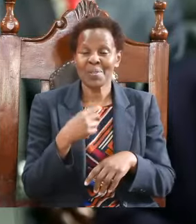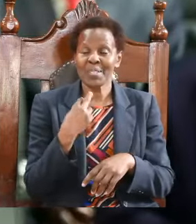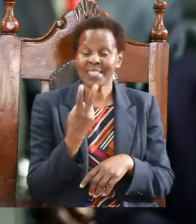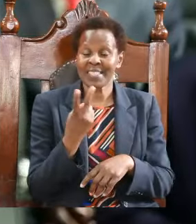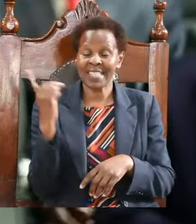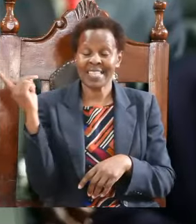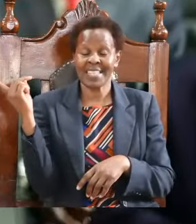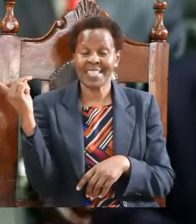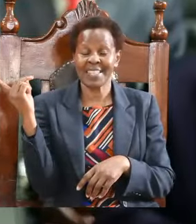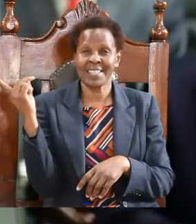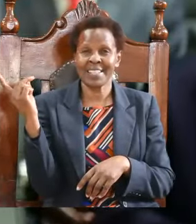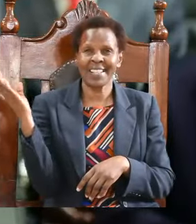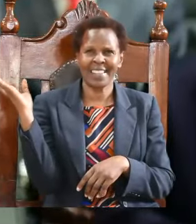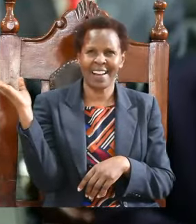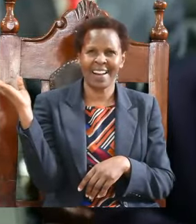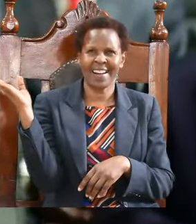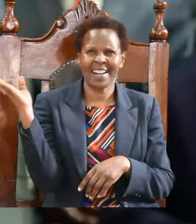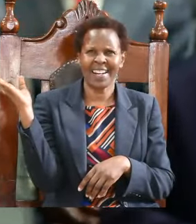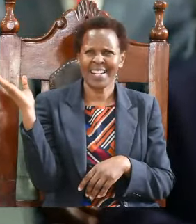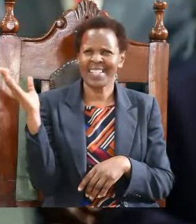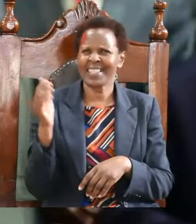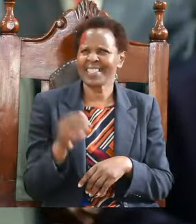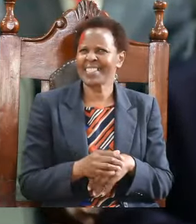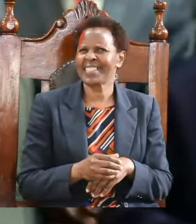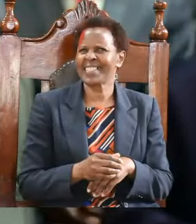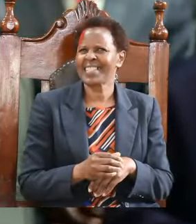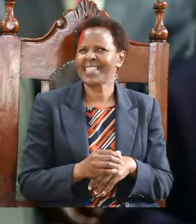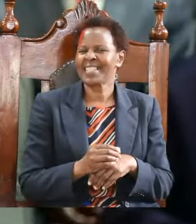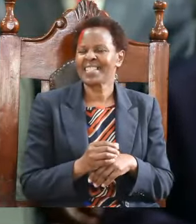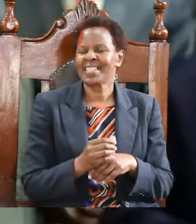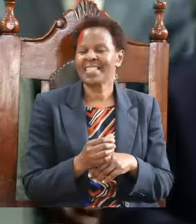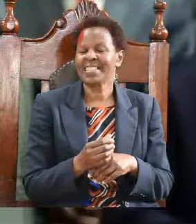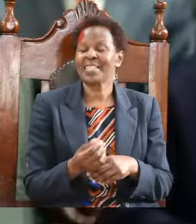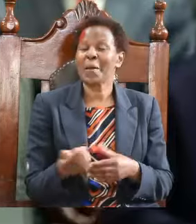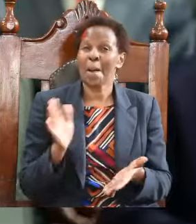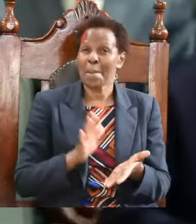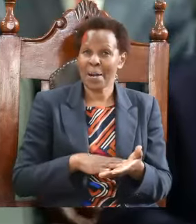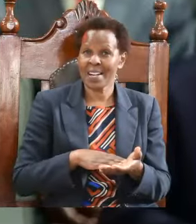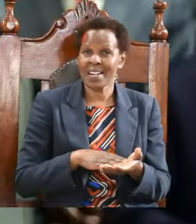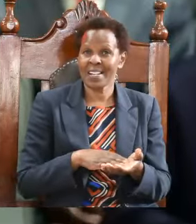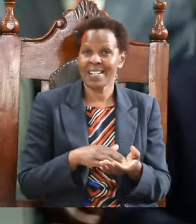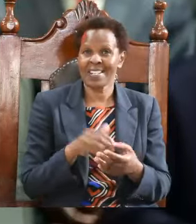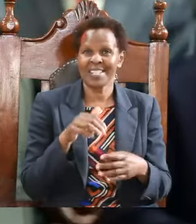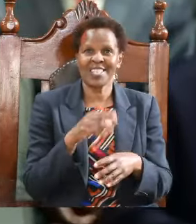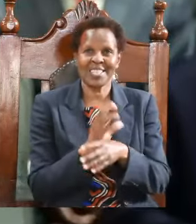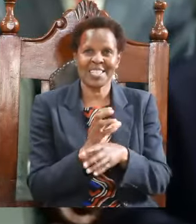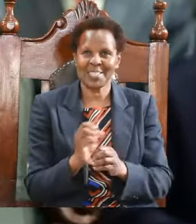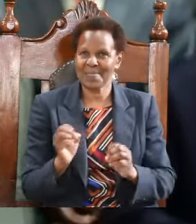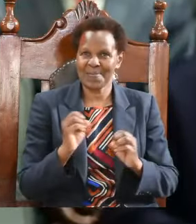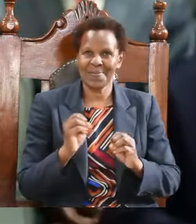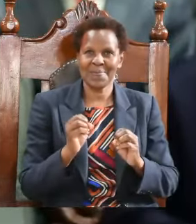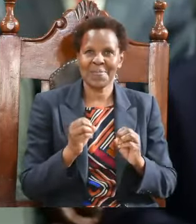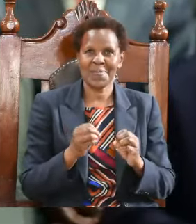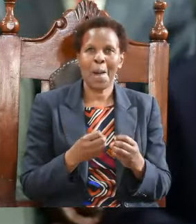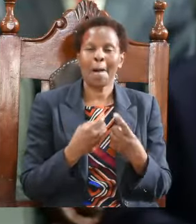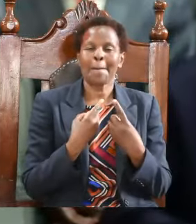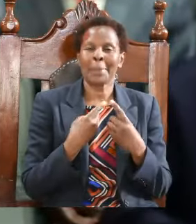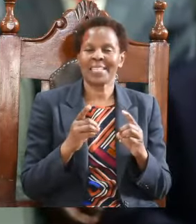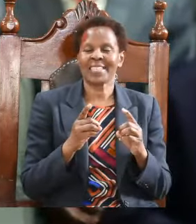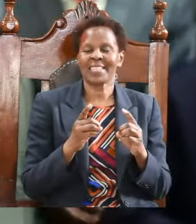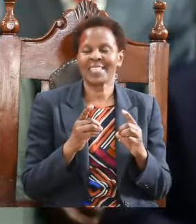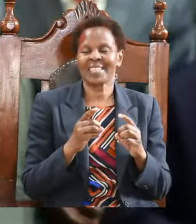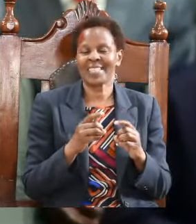my leave is not over. And the one who is taking over is our parish minister, who